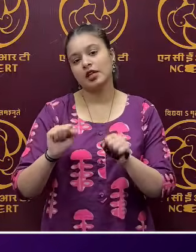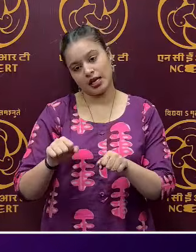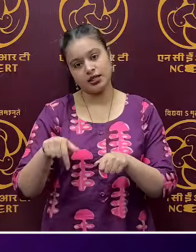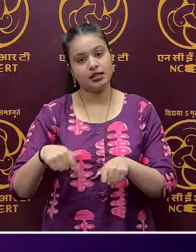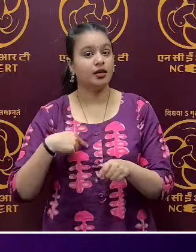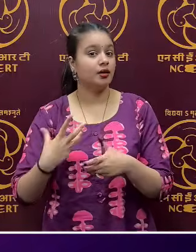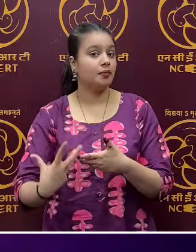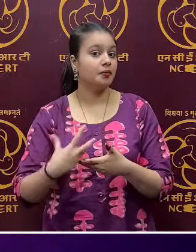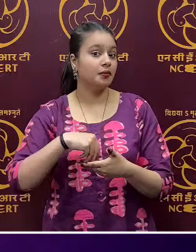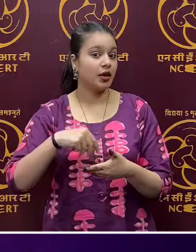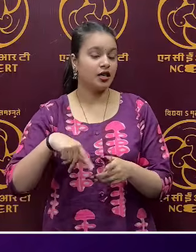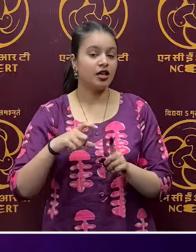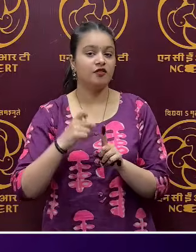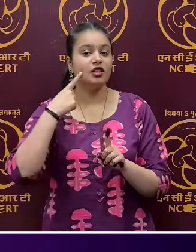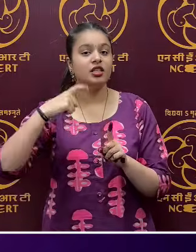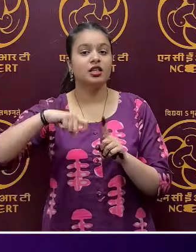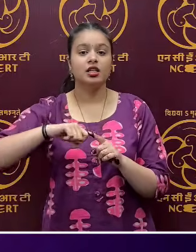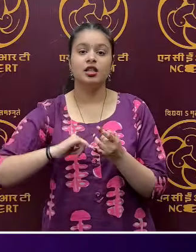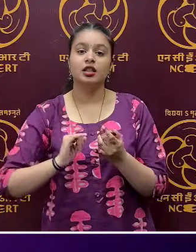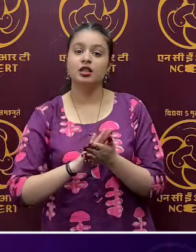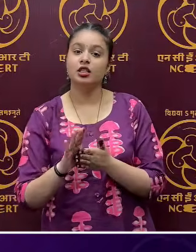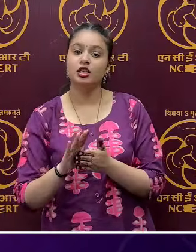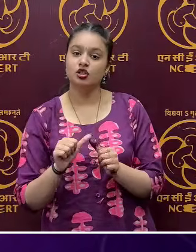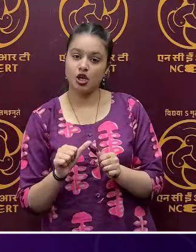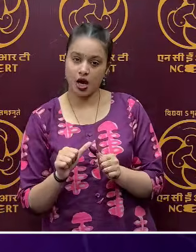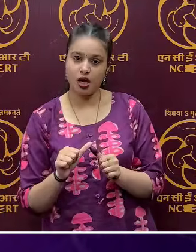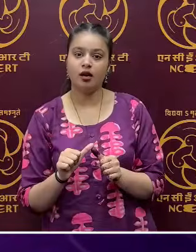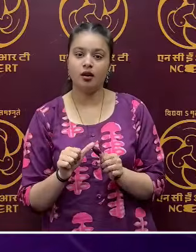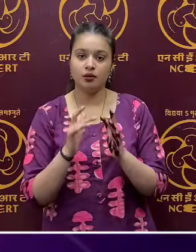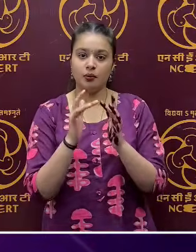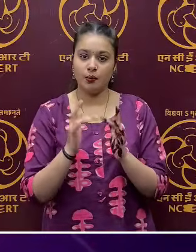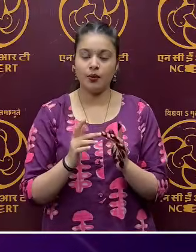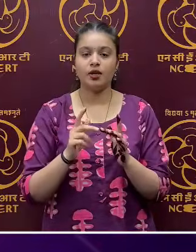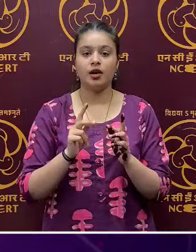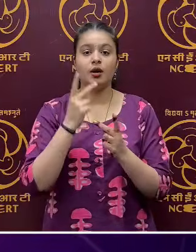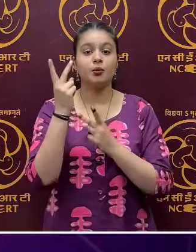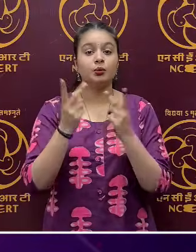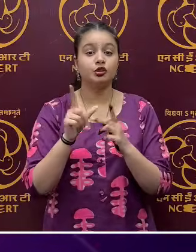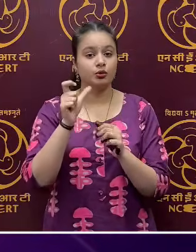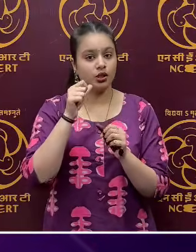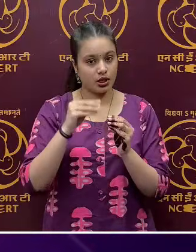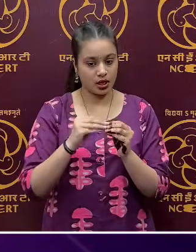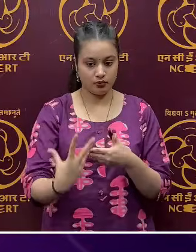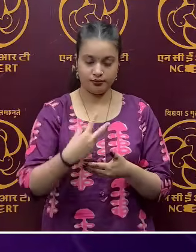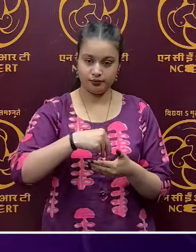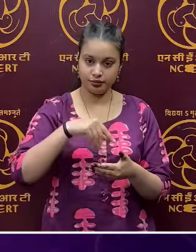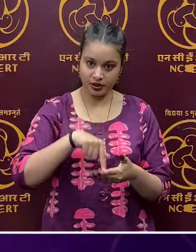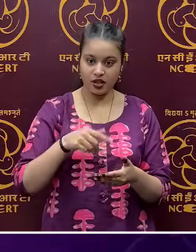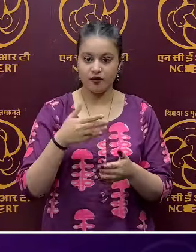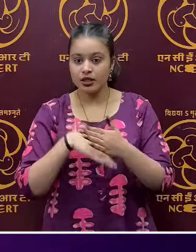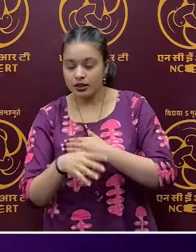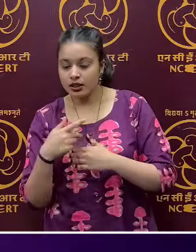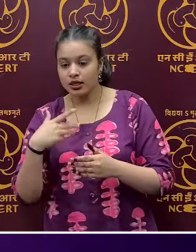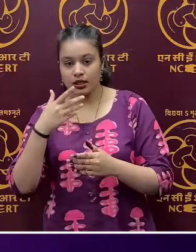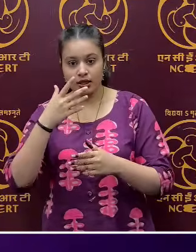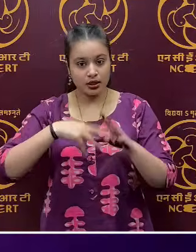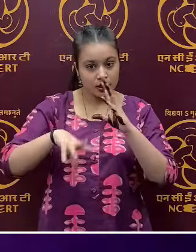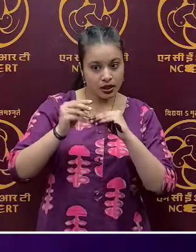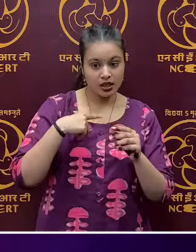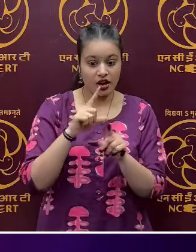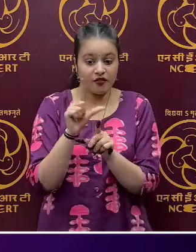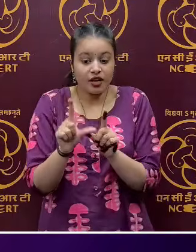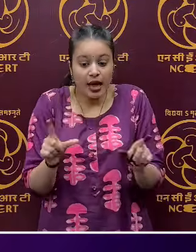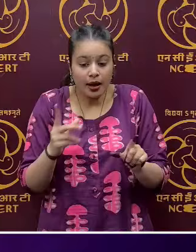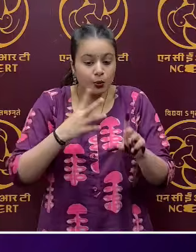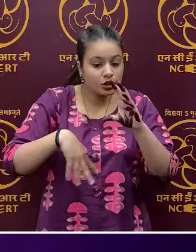part of Diksha Virtual Labs by NCERT, and here we learn different aspects of language